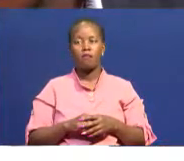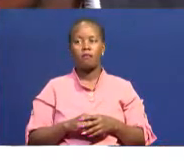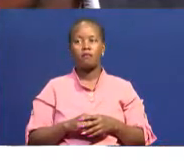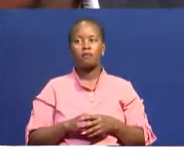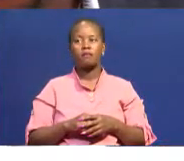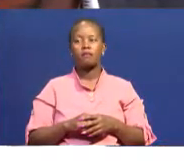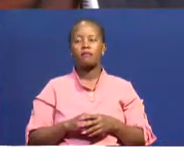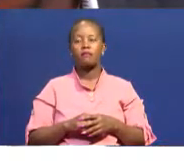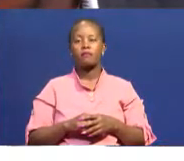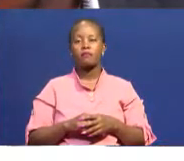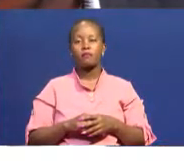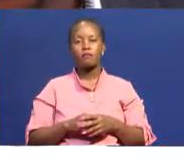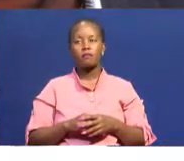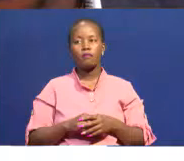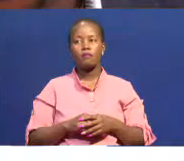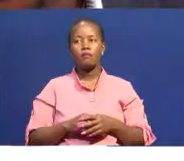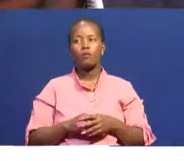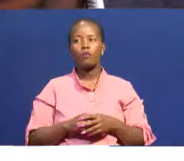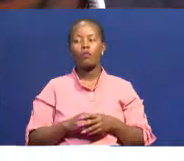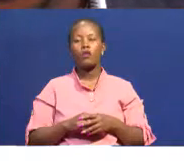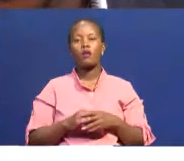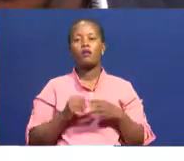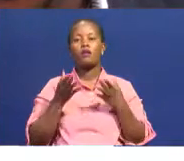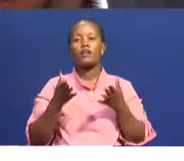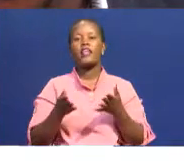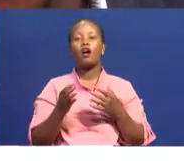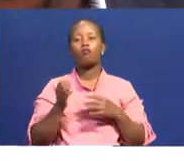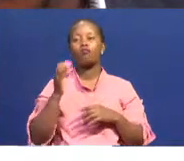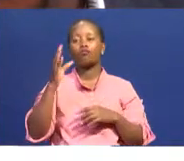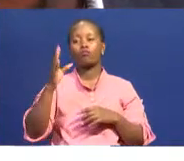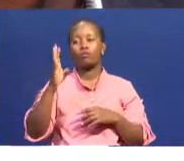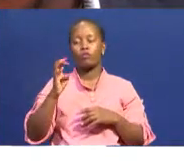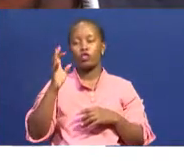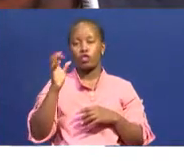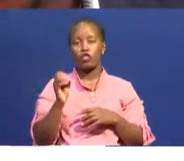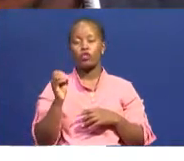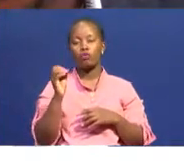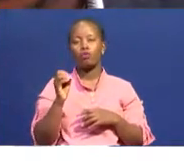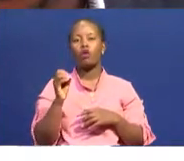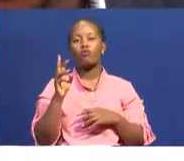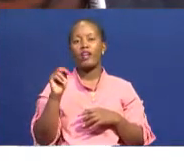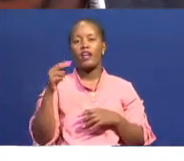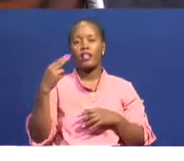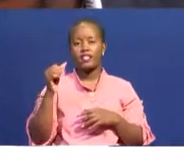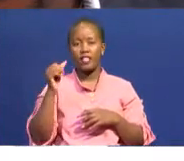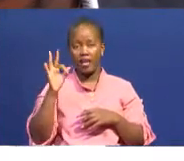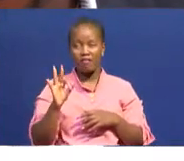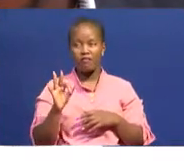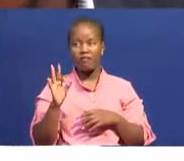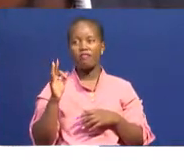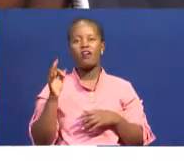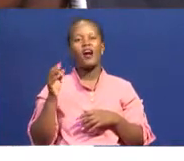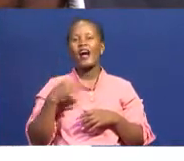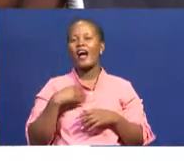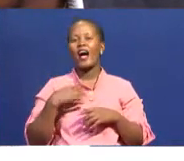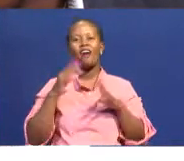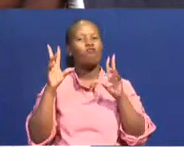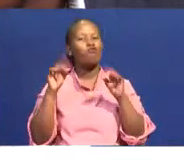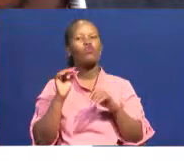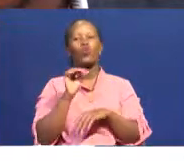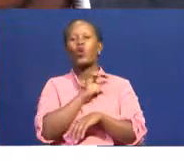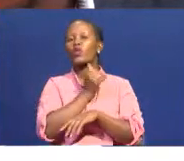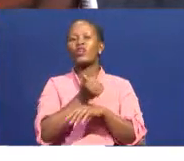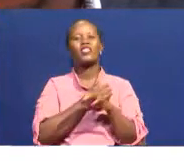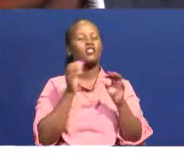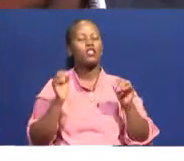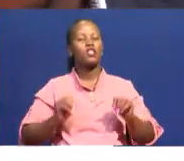2024. Indeed. The current CEO of NHIF, Mr. Elijah Washira, has lost the moral authority to continue being at